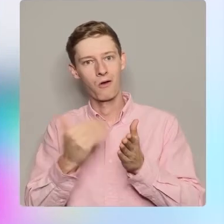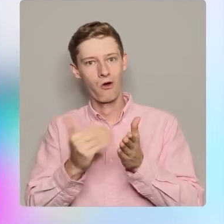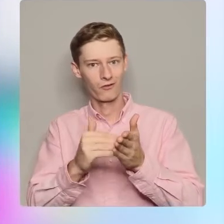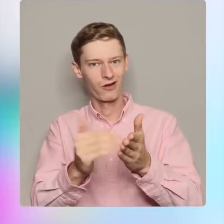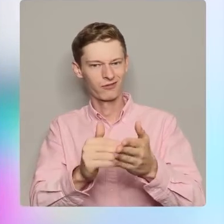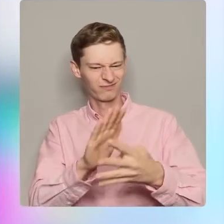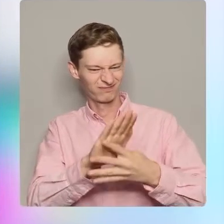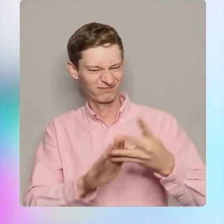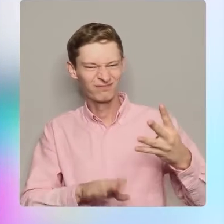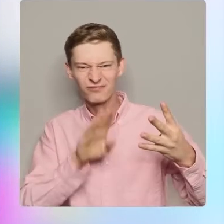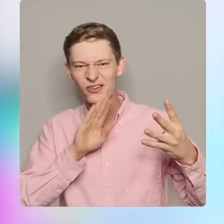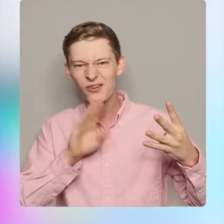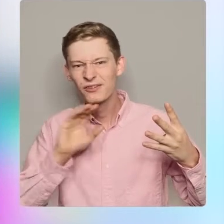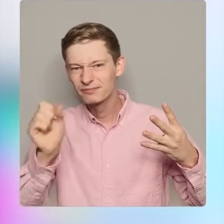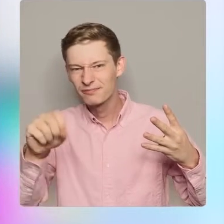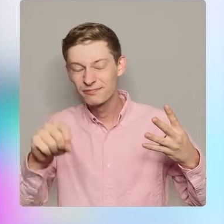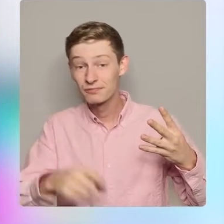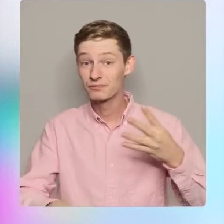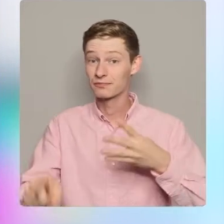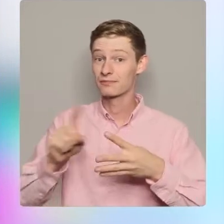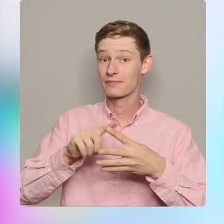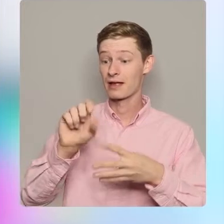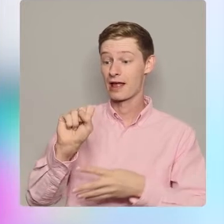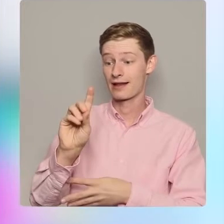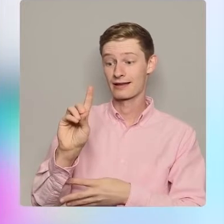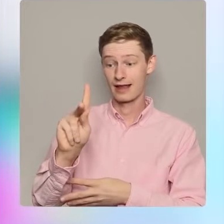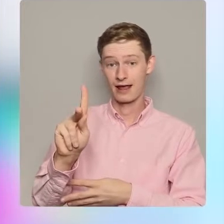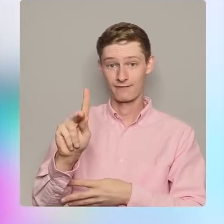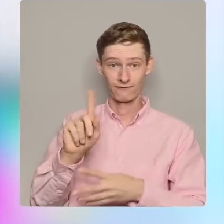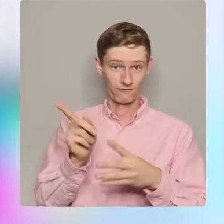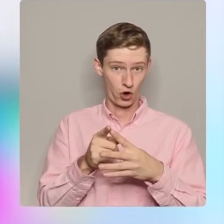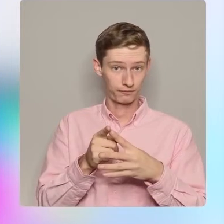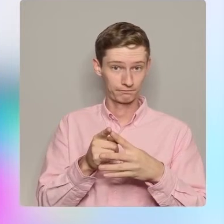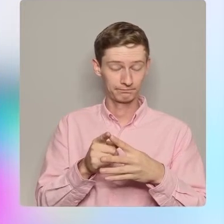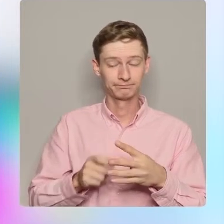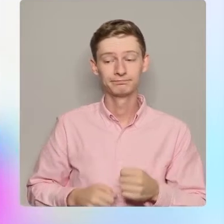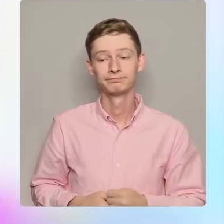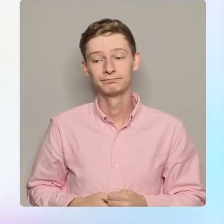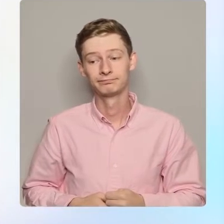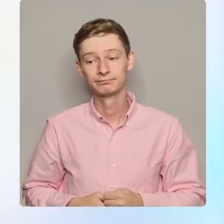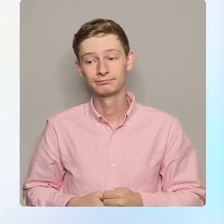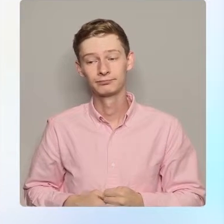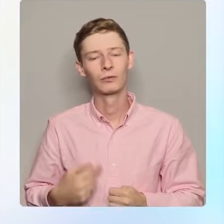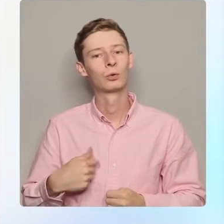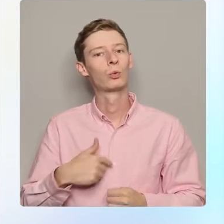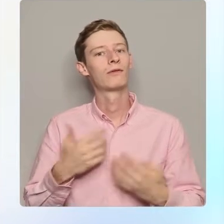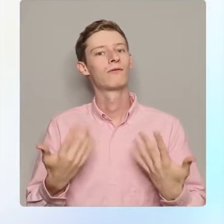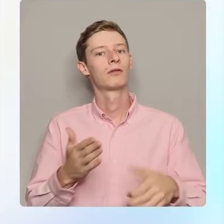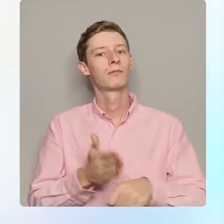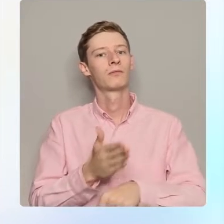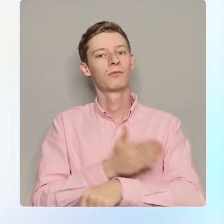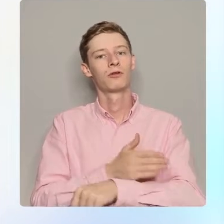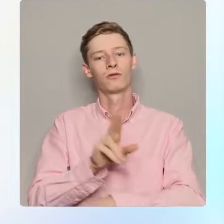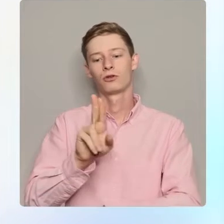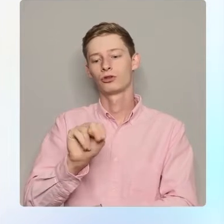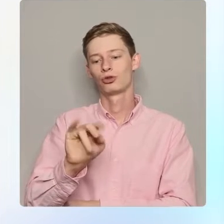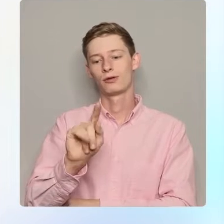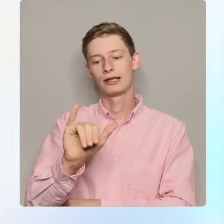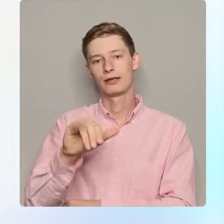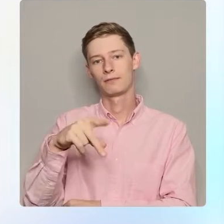Second, reducing build times. Third, debugging. And